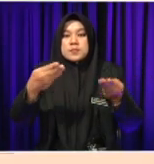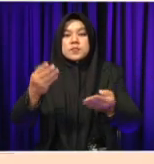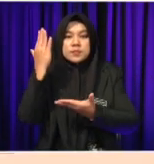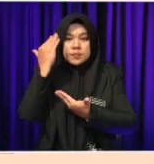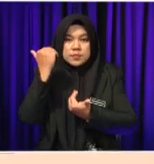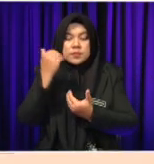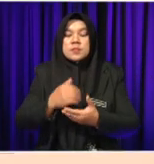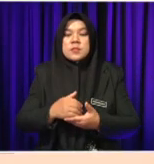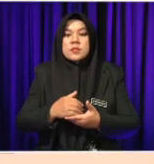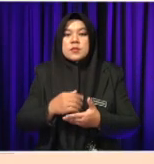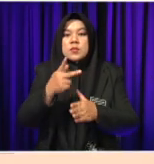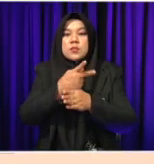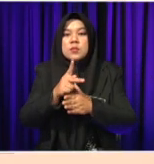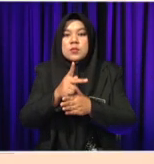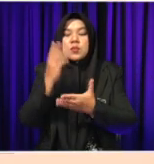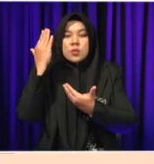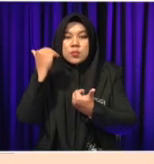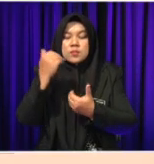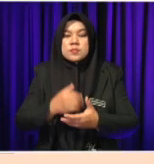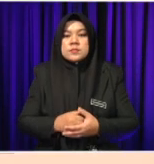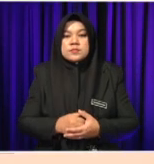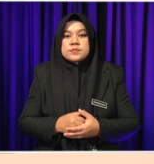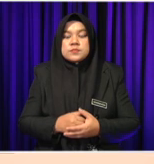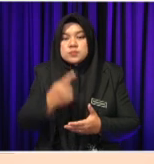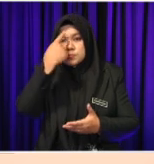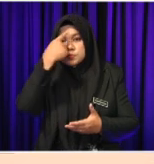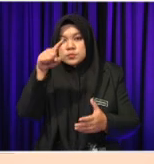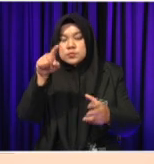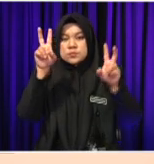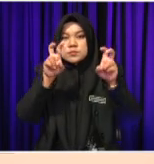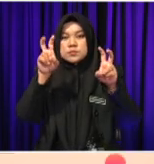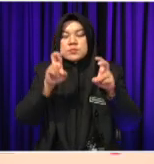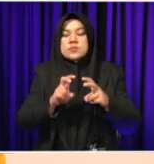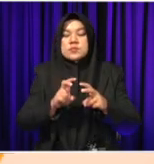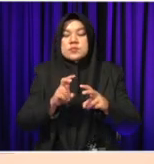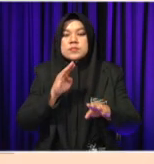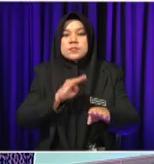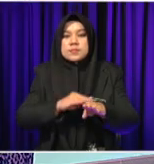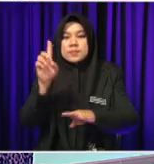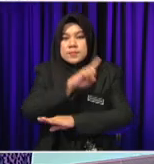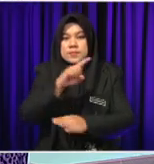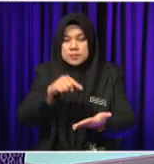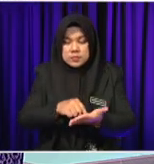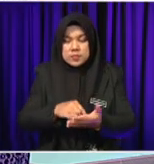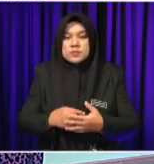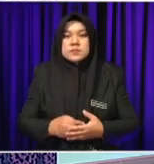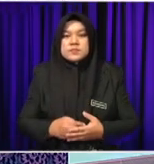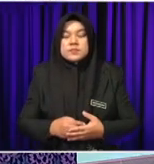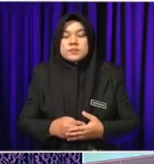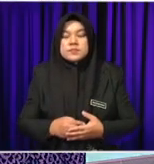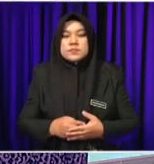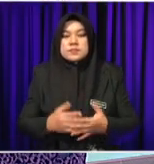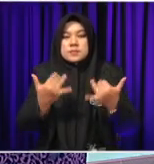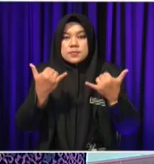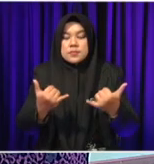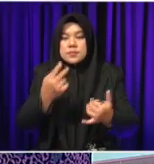and to share what their hope is for our topic today, Mother Nature. Okay. All right. So now, let us